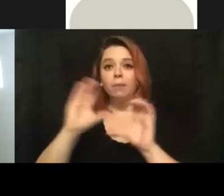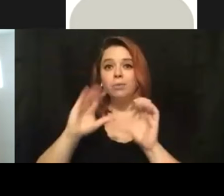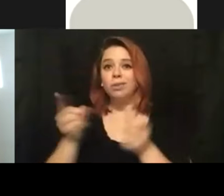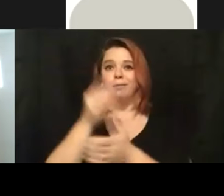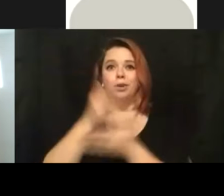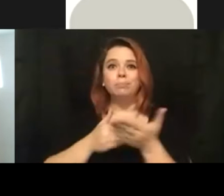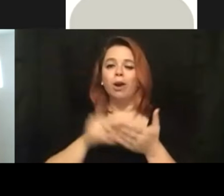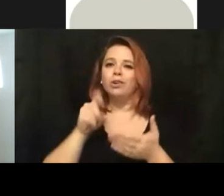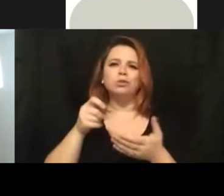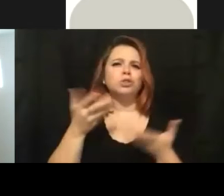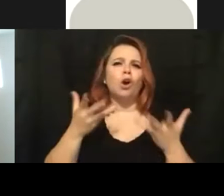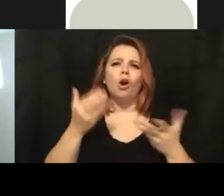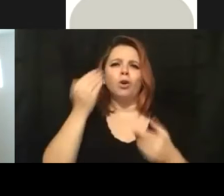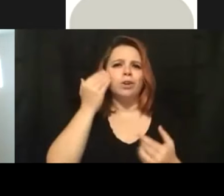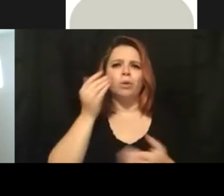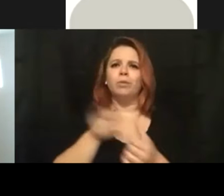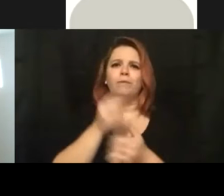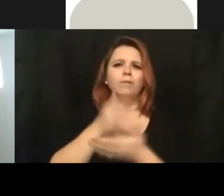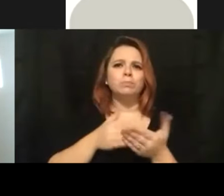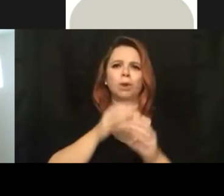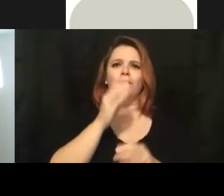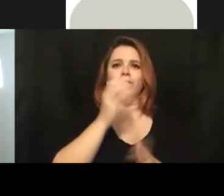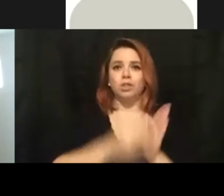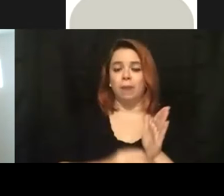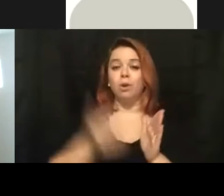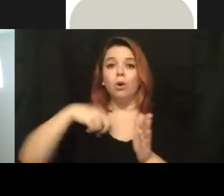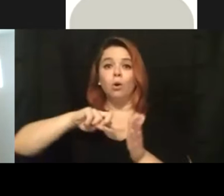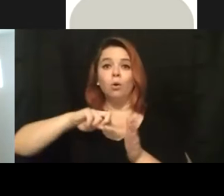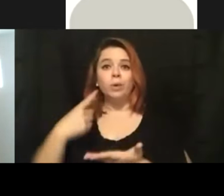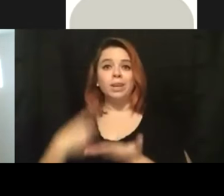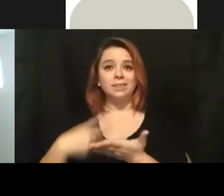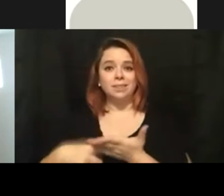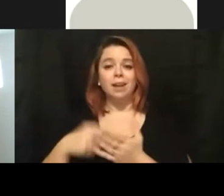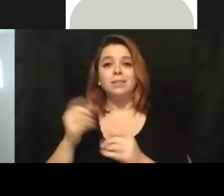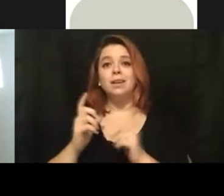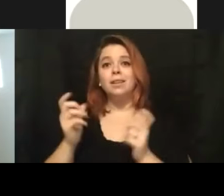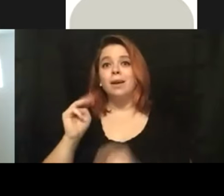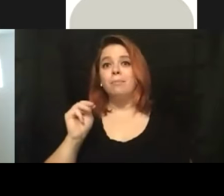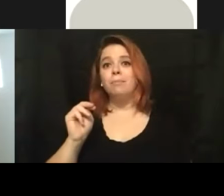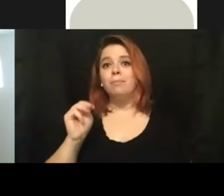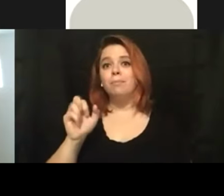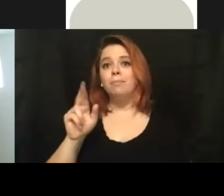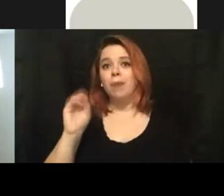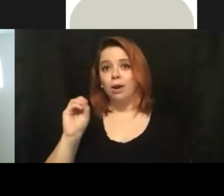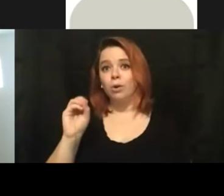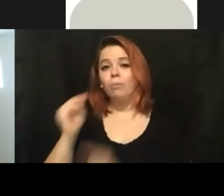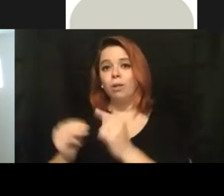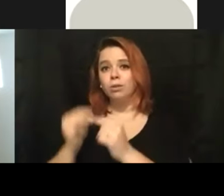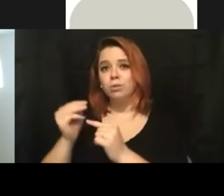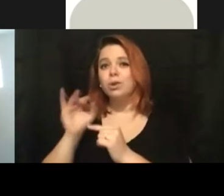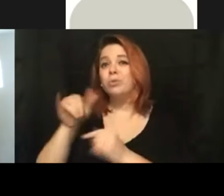it. What we talked about is the macromolecules. So that's the part of chapter 2 that I will hold you responsible for.